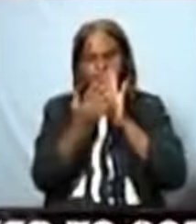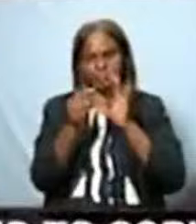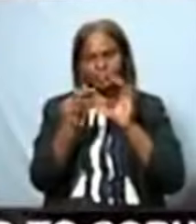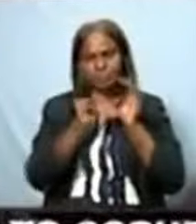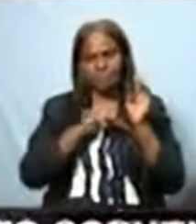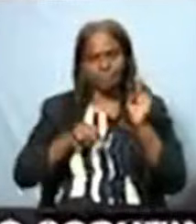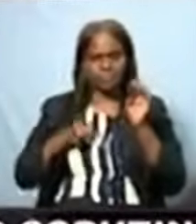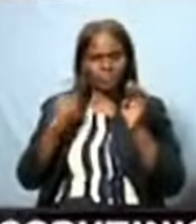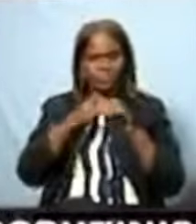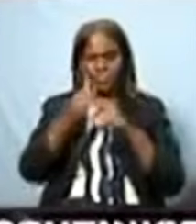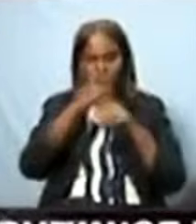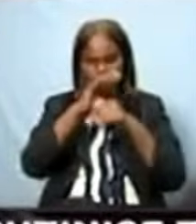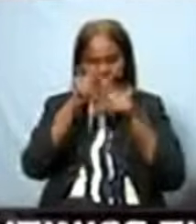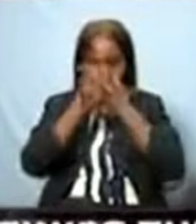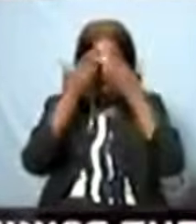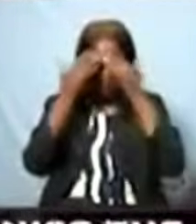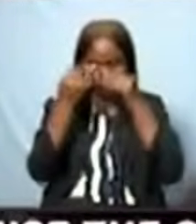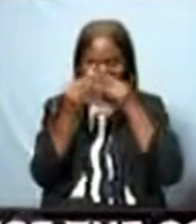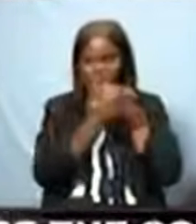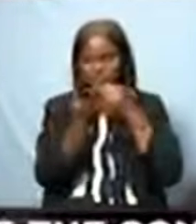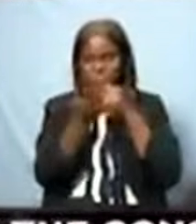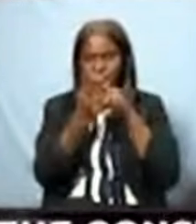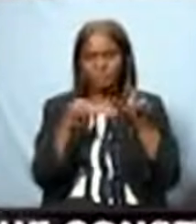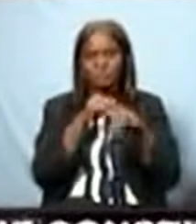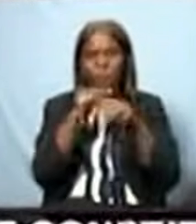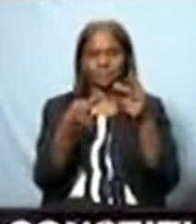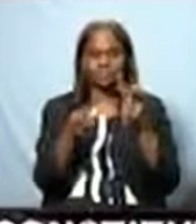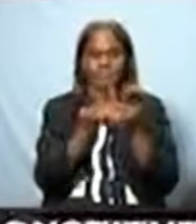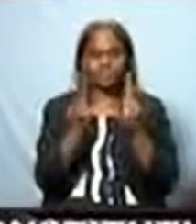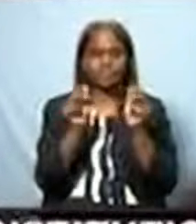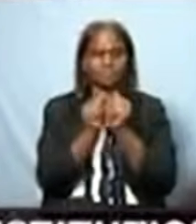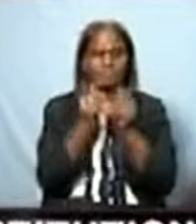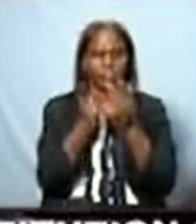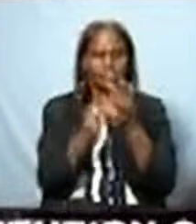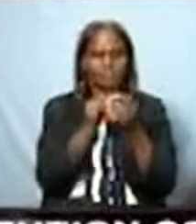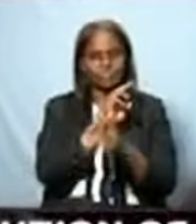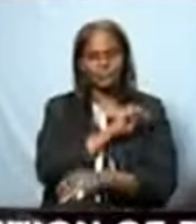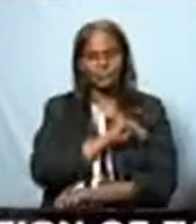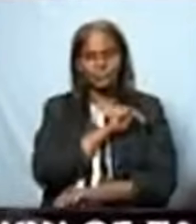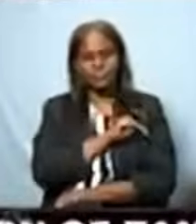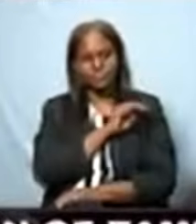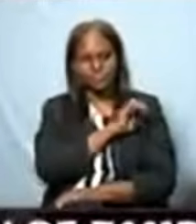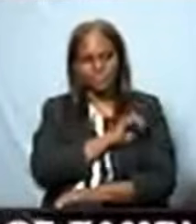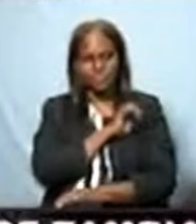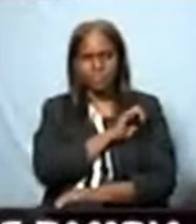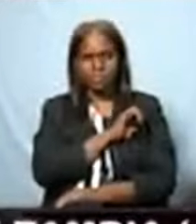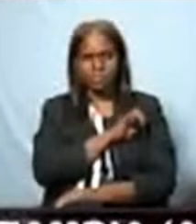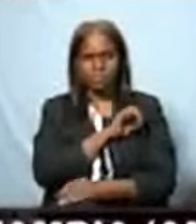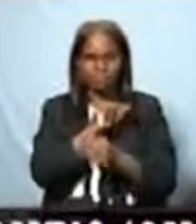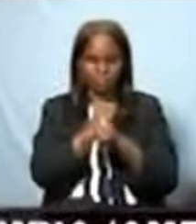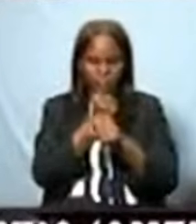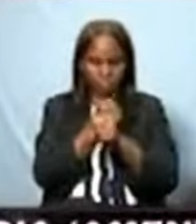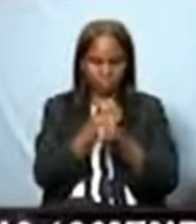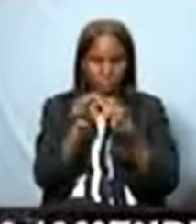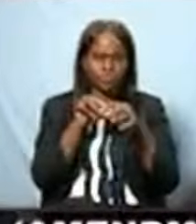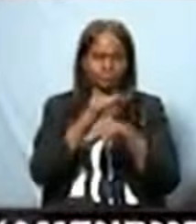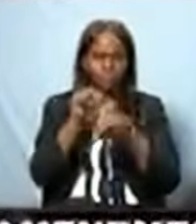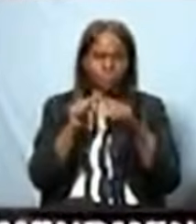parliament who are aware of the national values, among them morality, ethics, patriotism and national